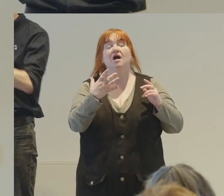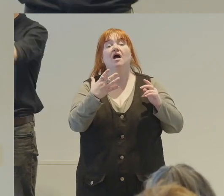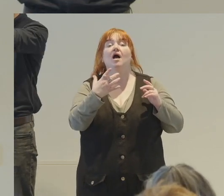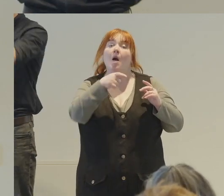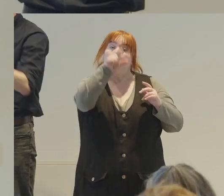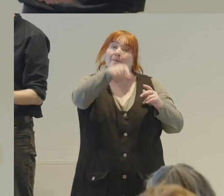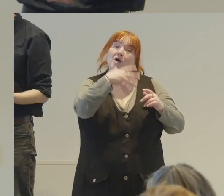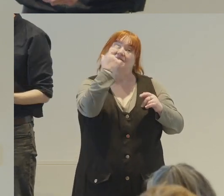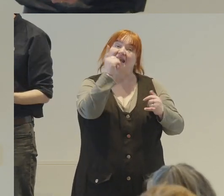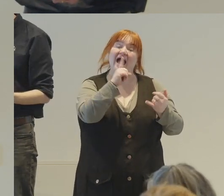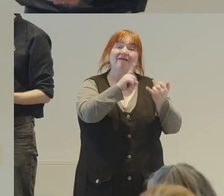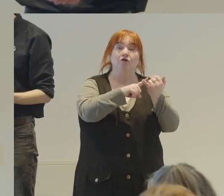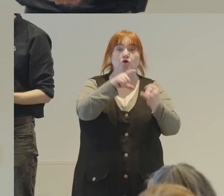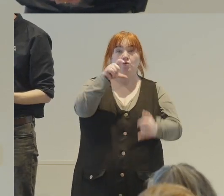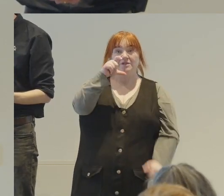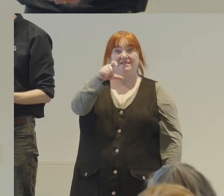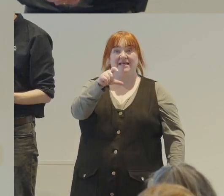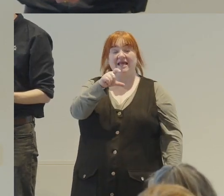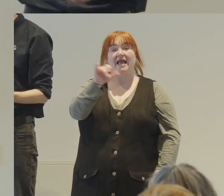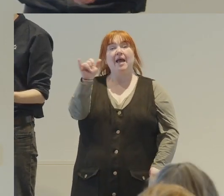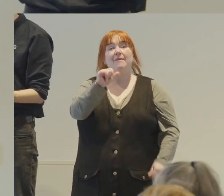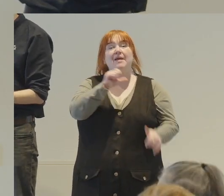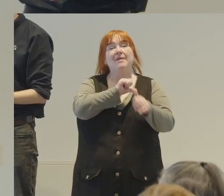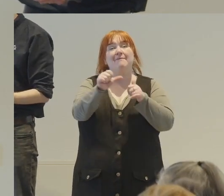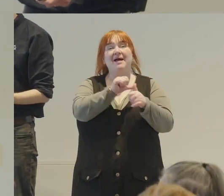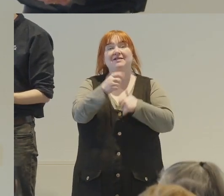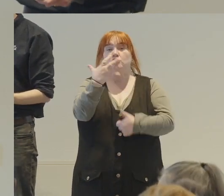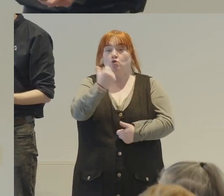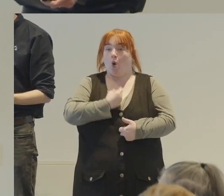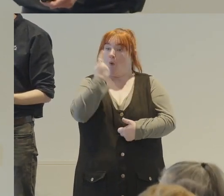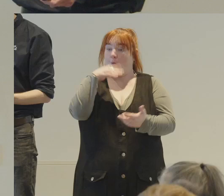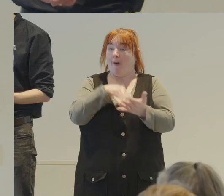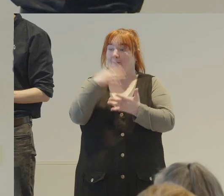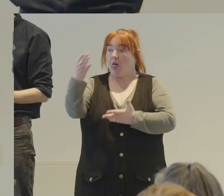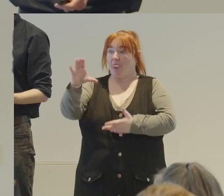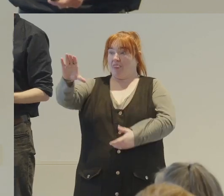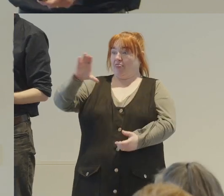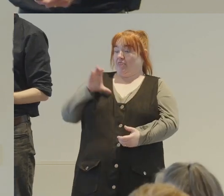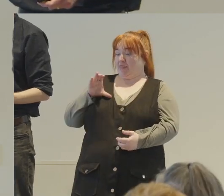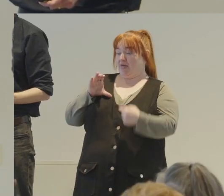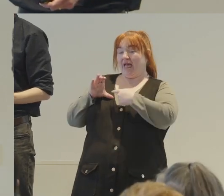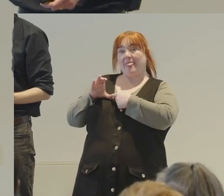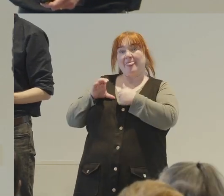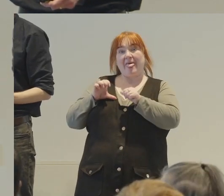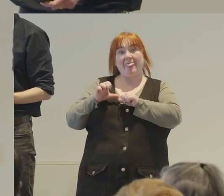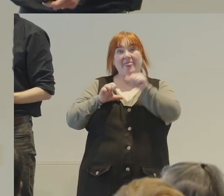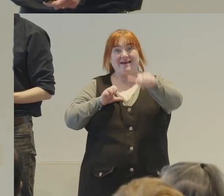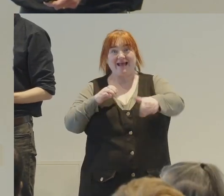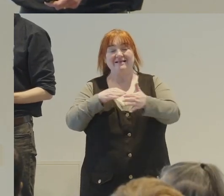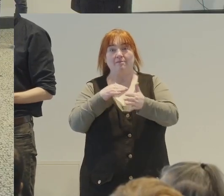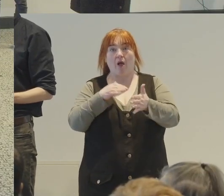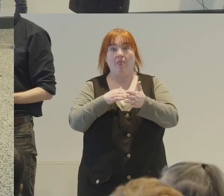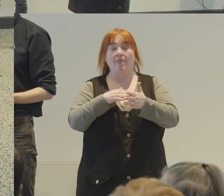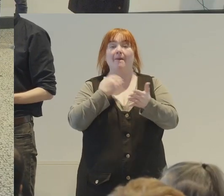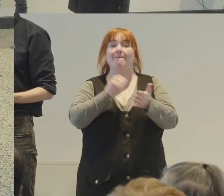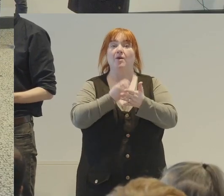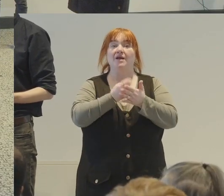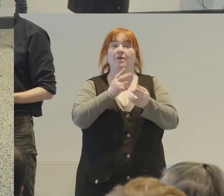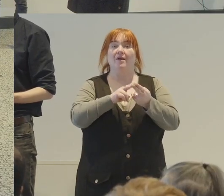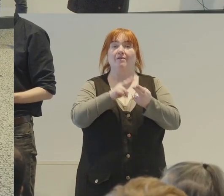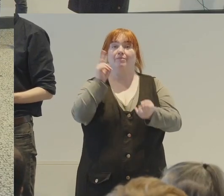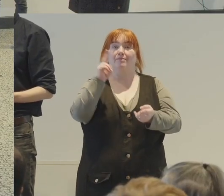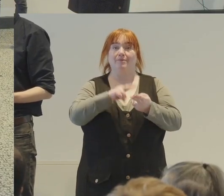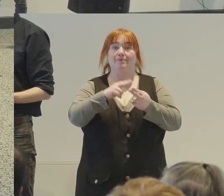then their benefits pops back up the next month. Yeah, you know what I mean? But otherwise, spreading out benefits, it should be absolutely okay. Yeah. It's just, it's hot,